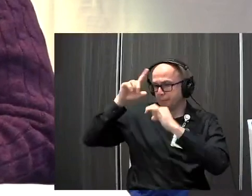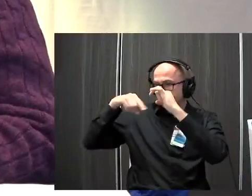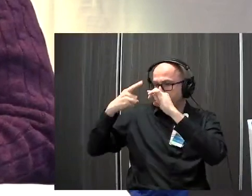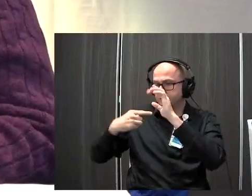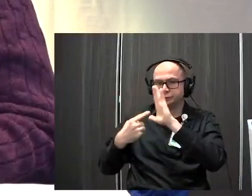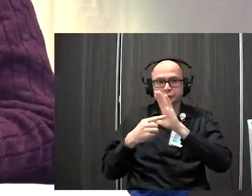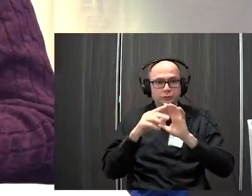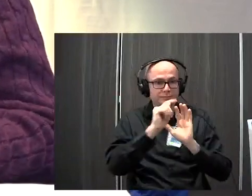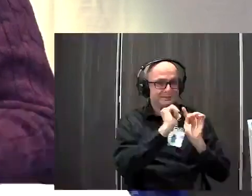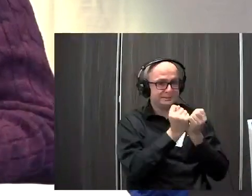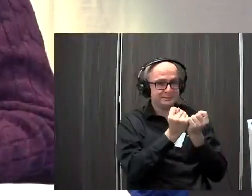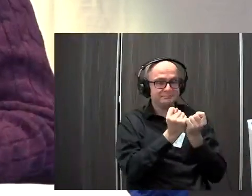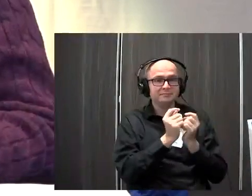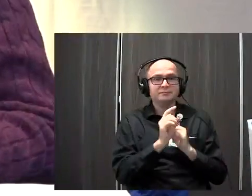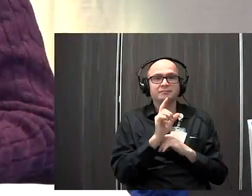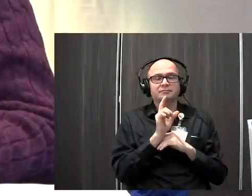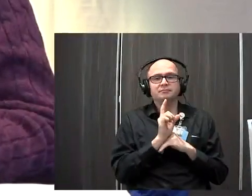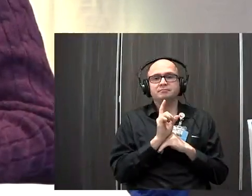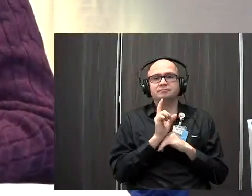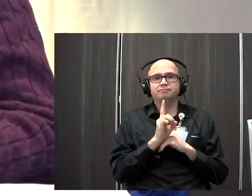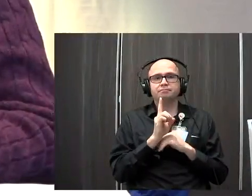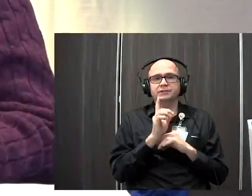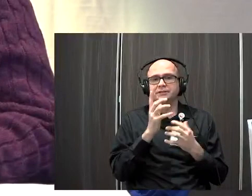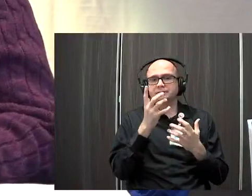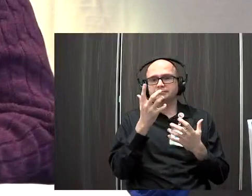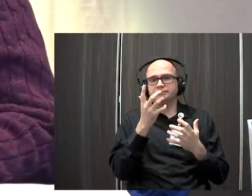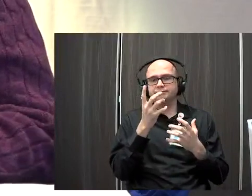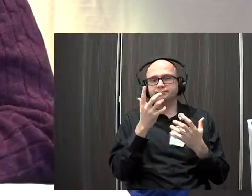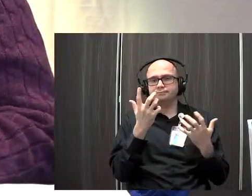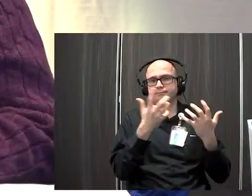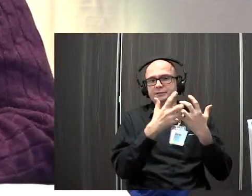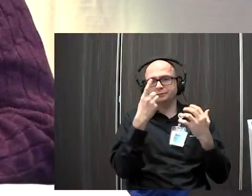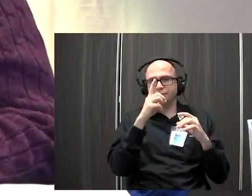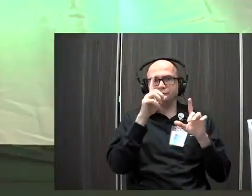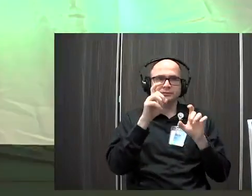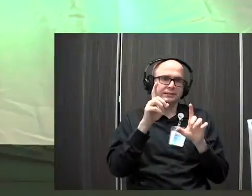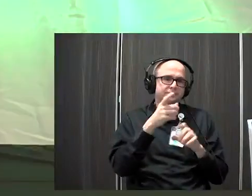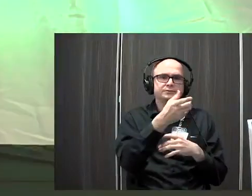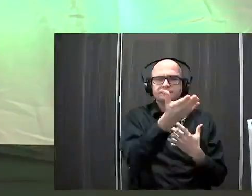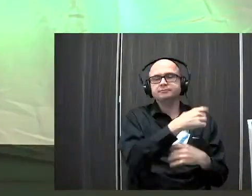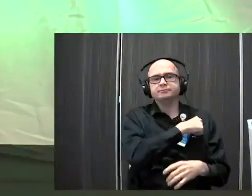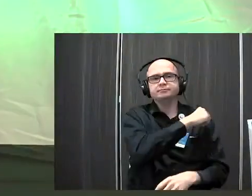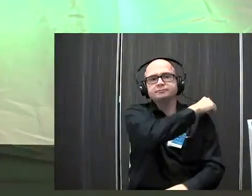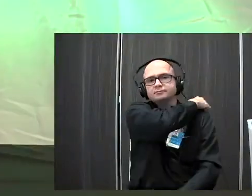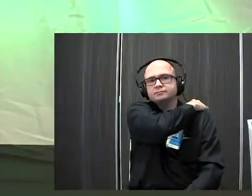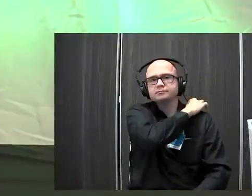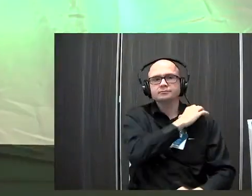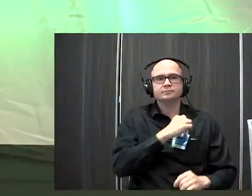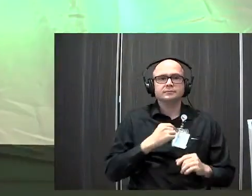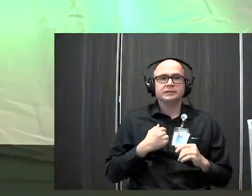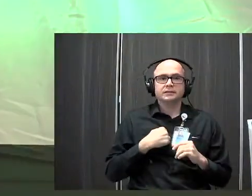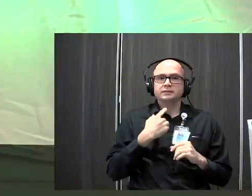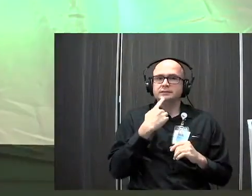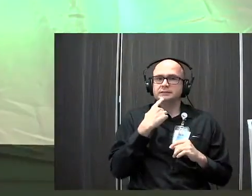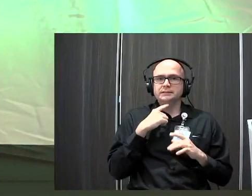my team, but alternative and accommodations for testing is the question. Yeah, so I will say I'm in the very